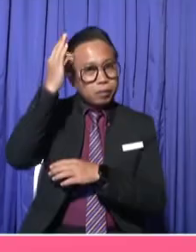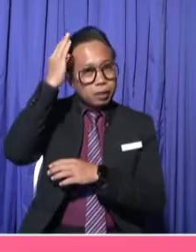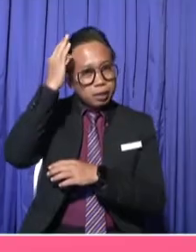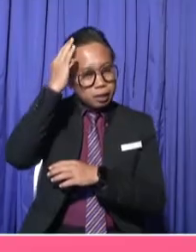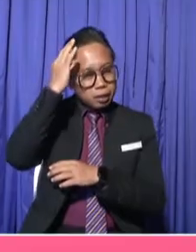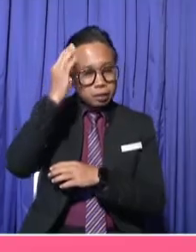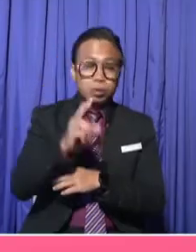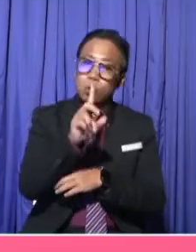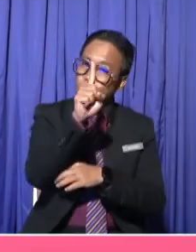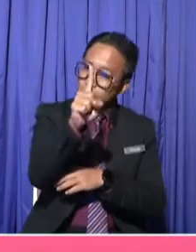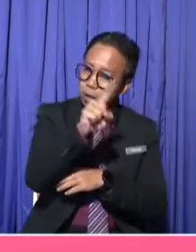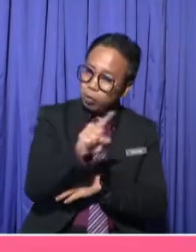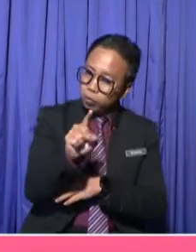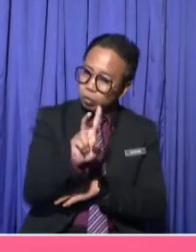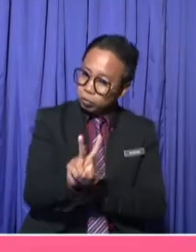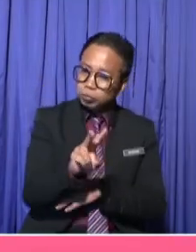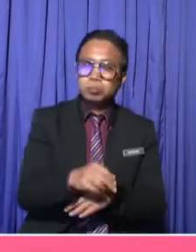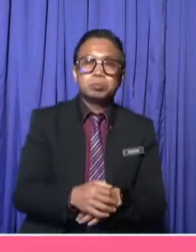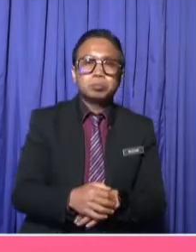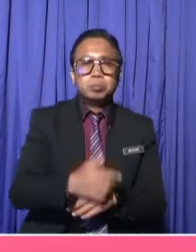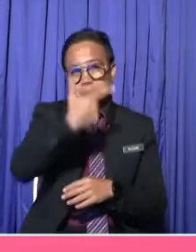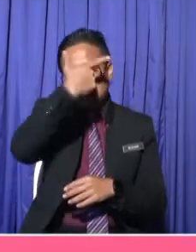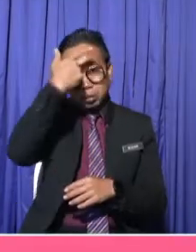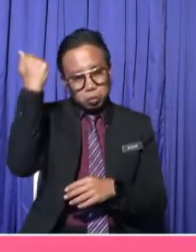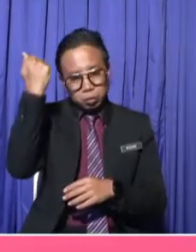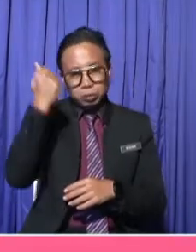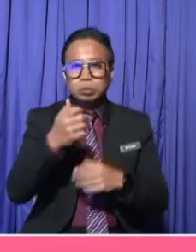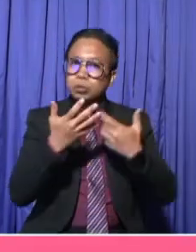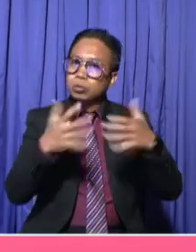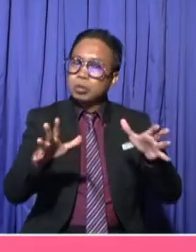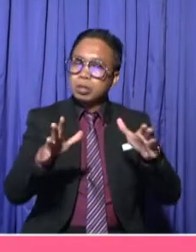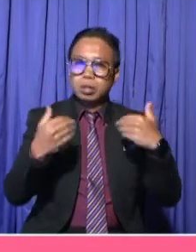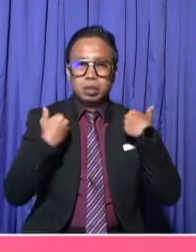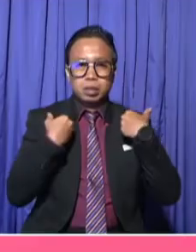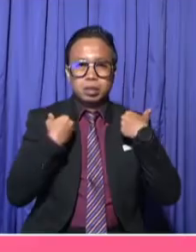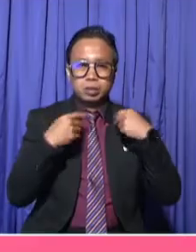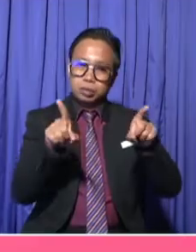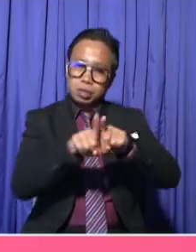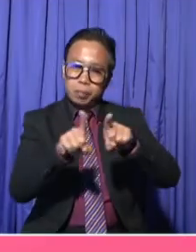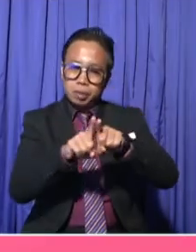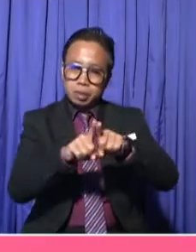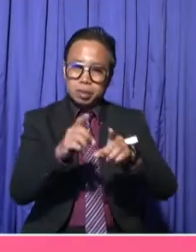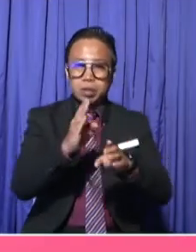as 1/2 because it has equal parts.